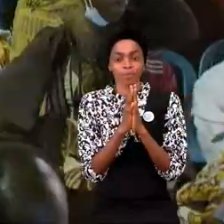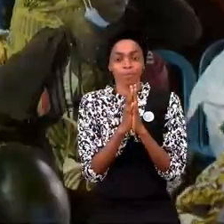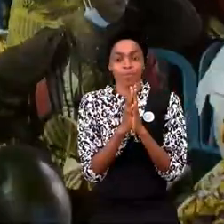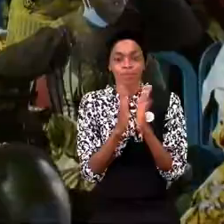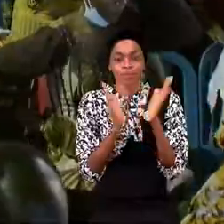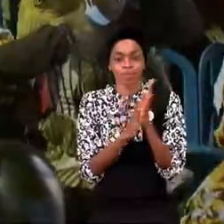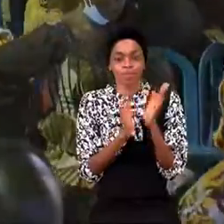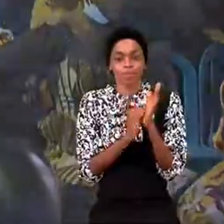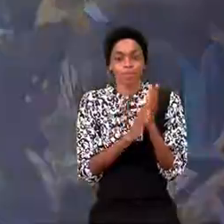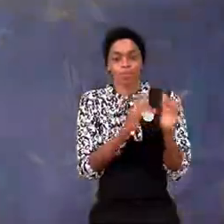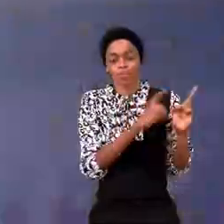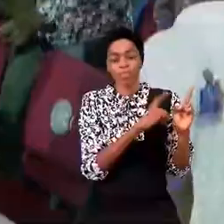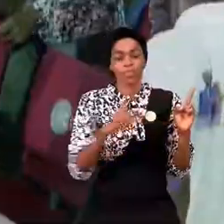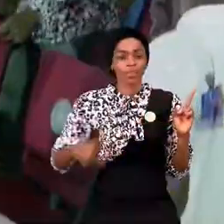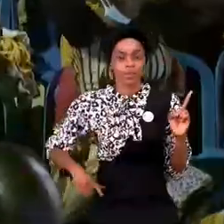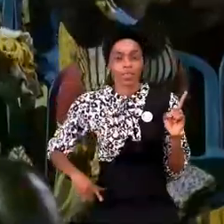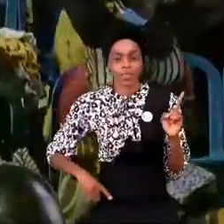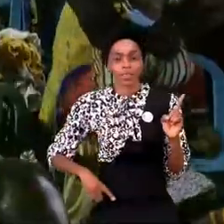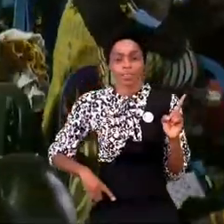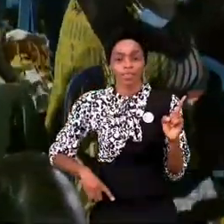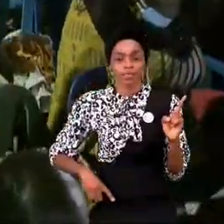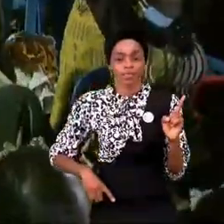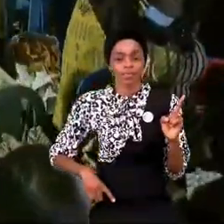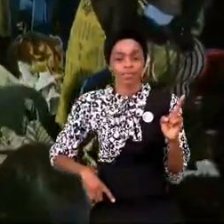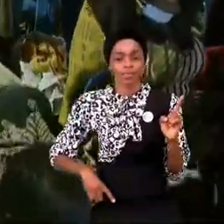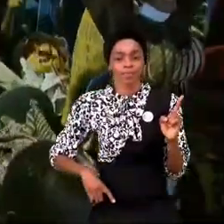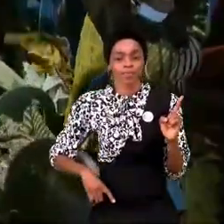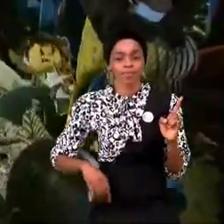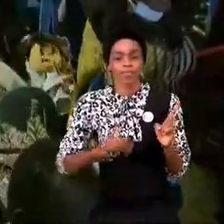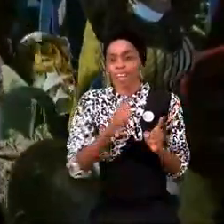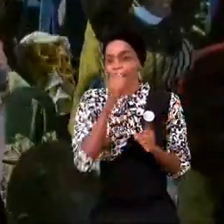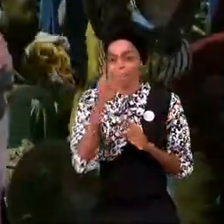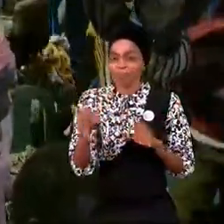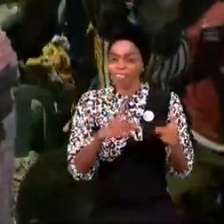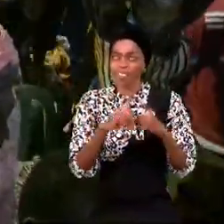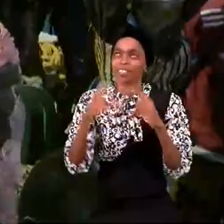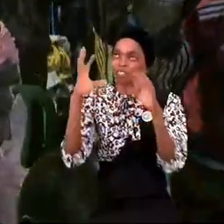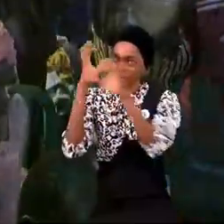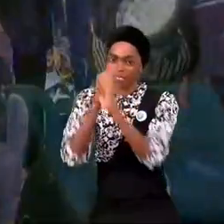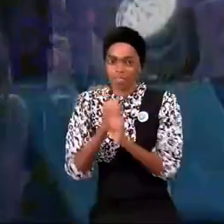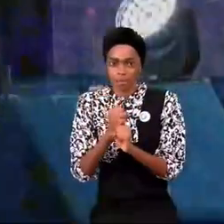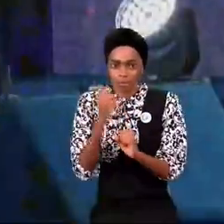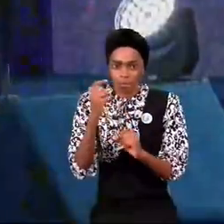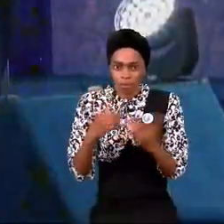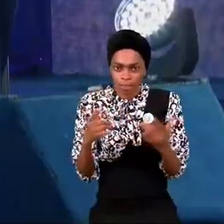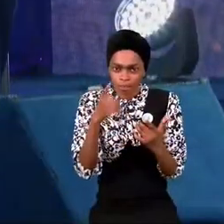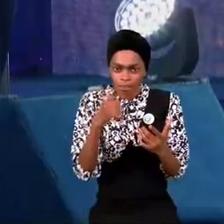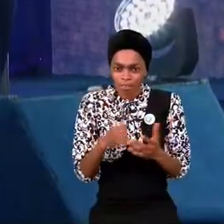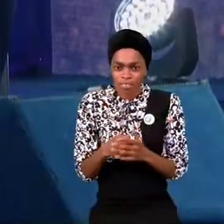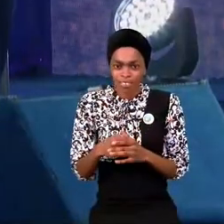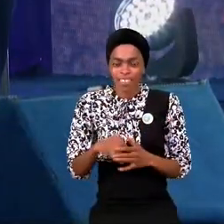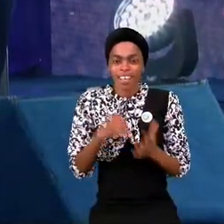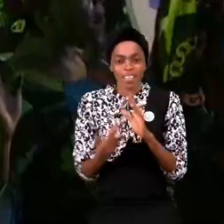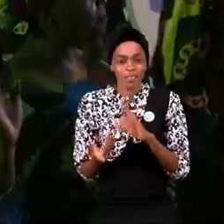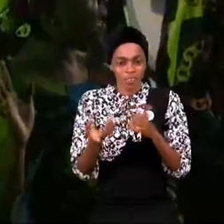I am ready to receive. It will come. Amen. It's coming your way in Jesus' name.